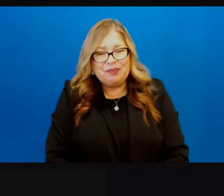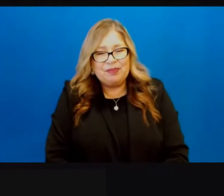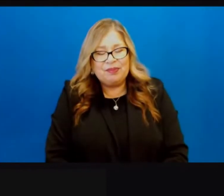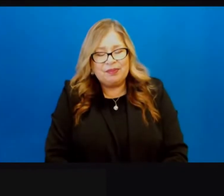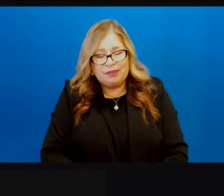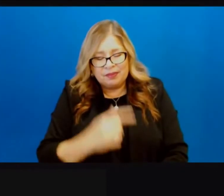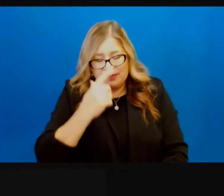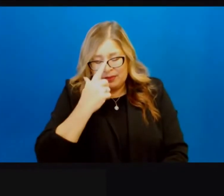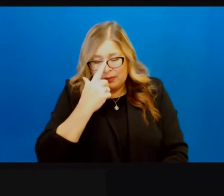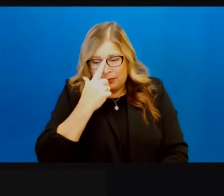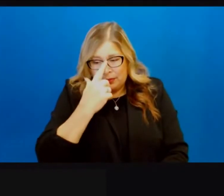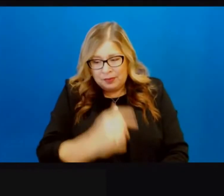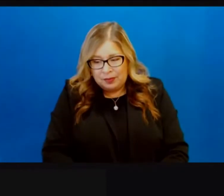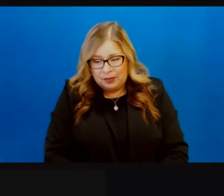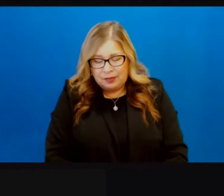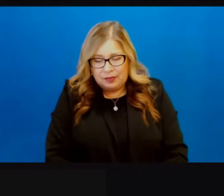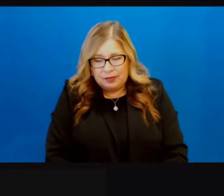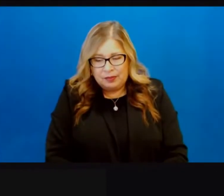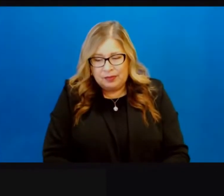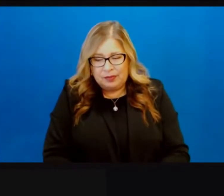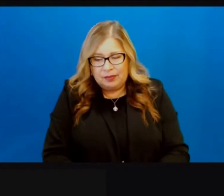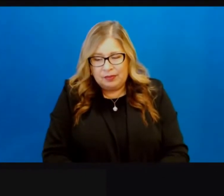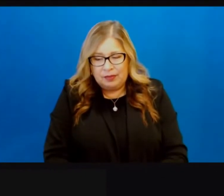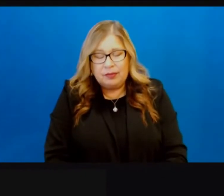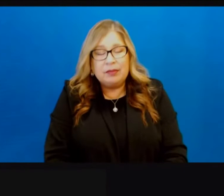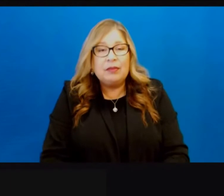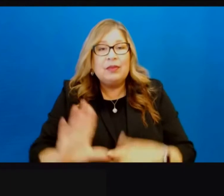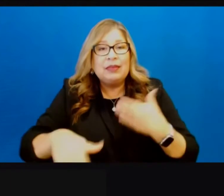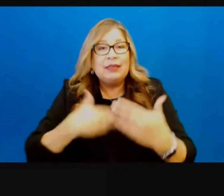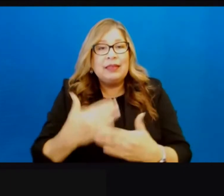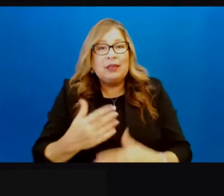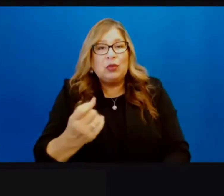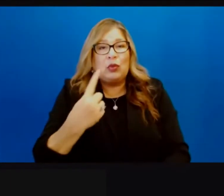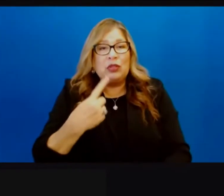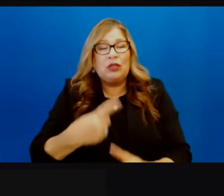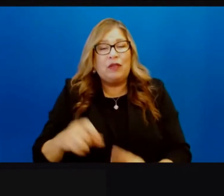Next question comes from Morgan Reiner with ABC.